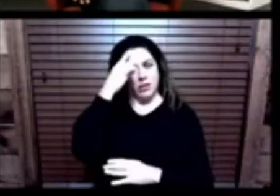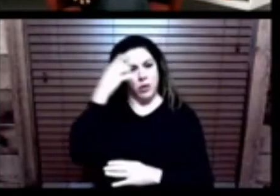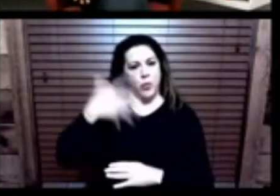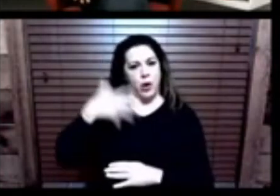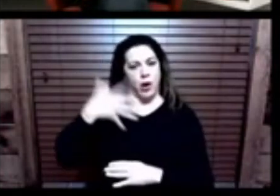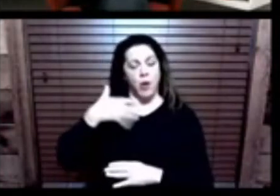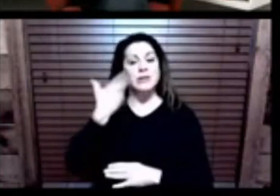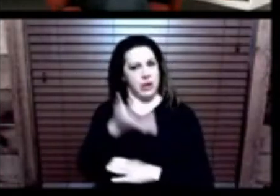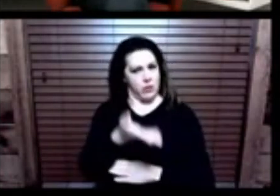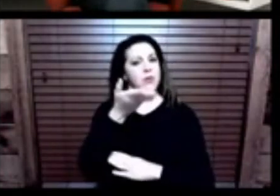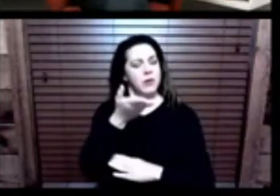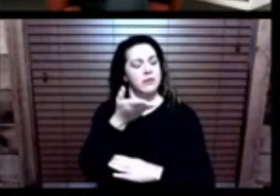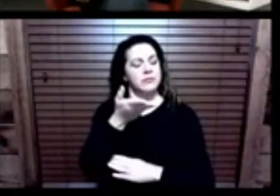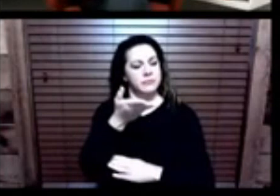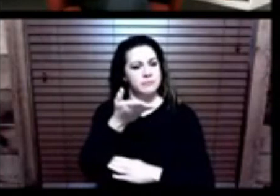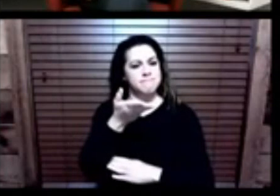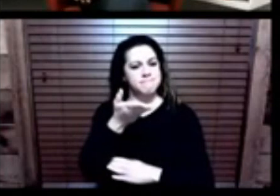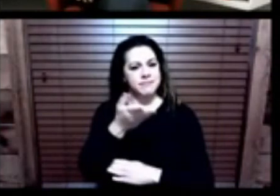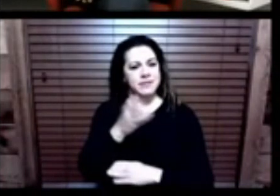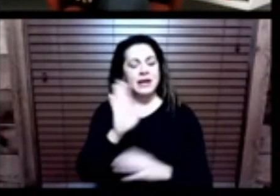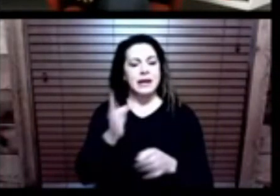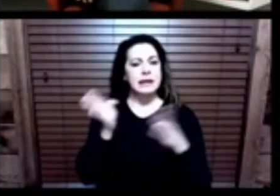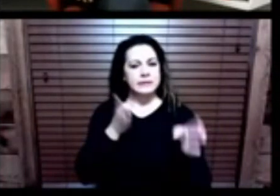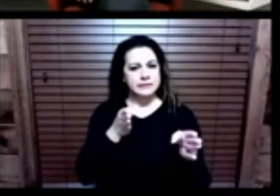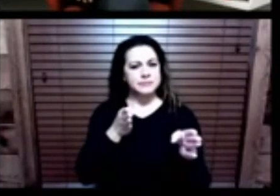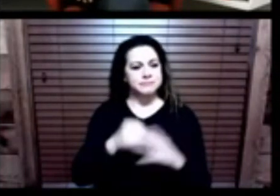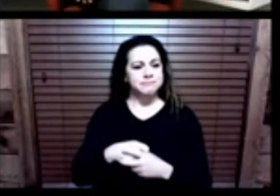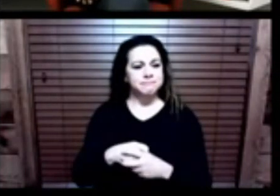reference. Let's go to the next one.